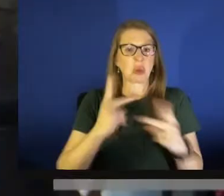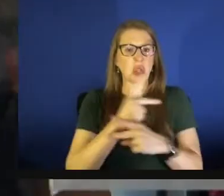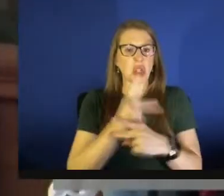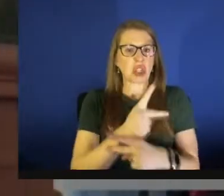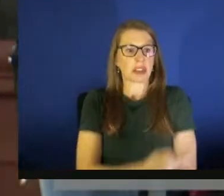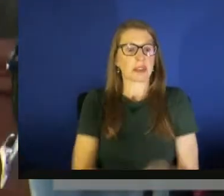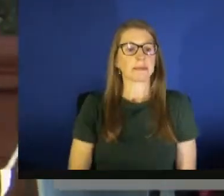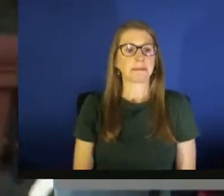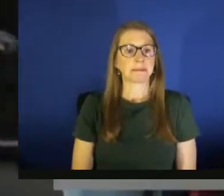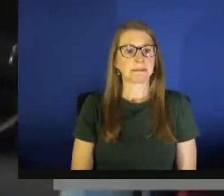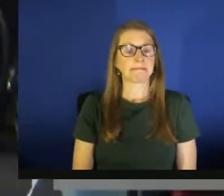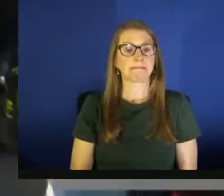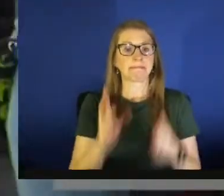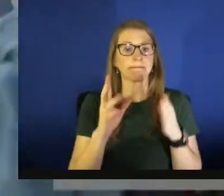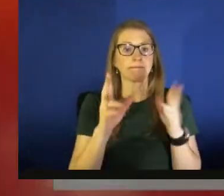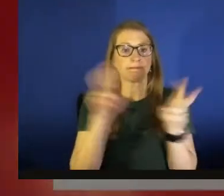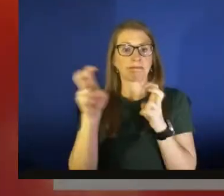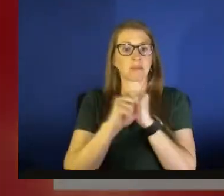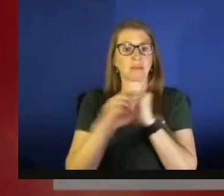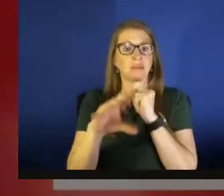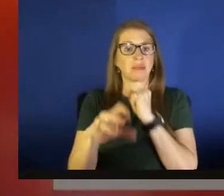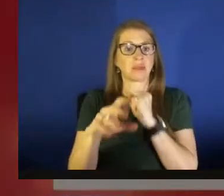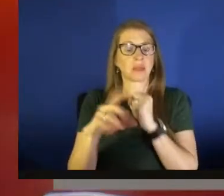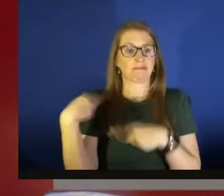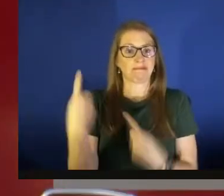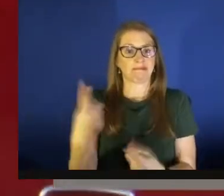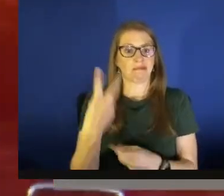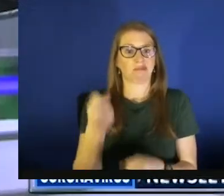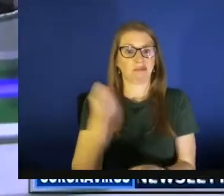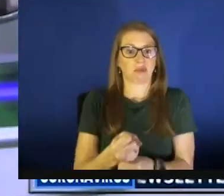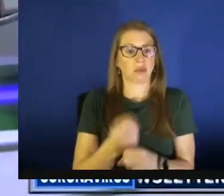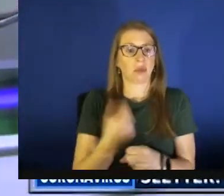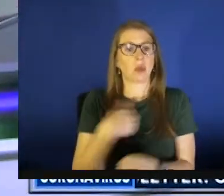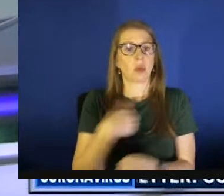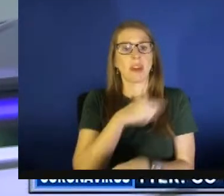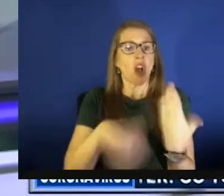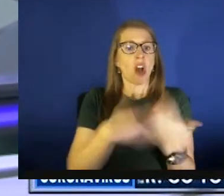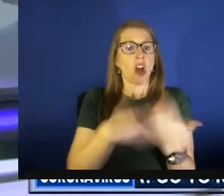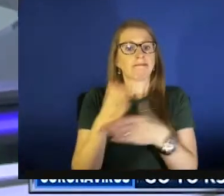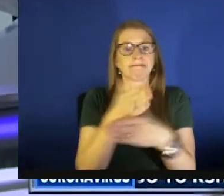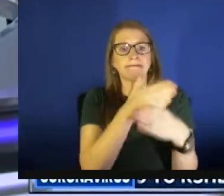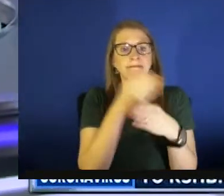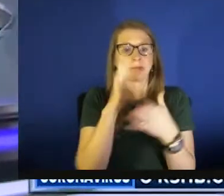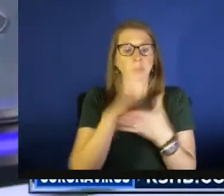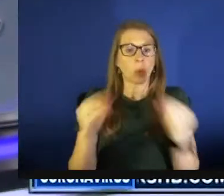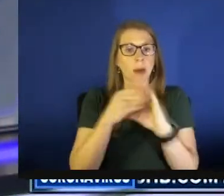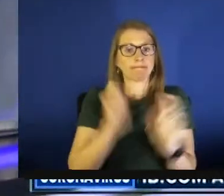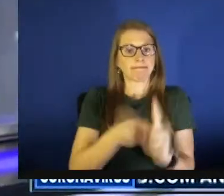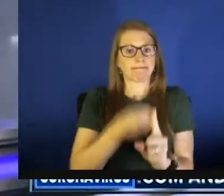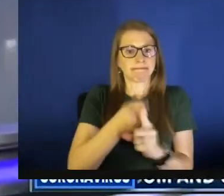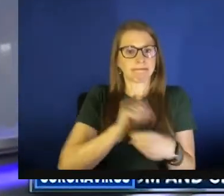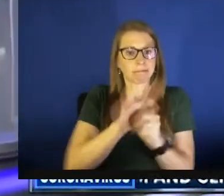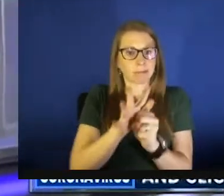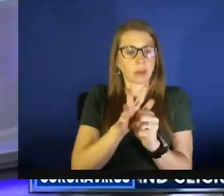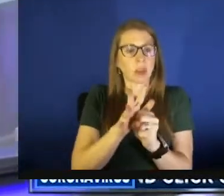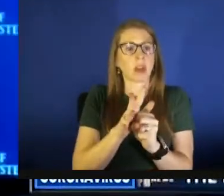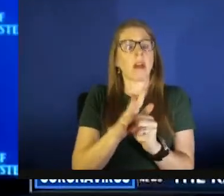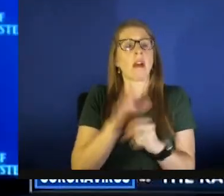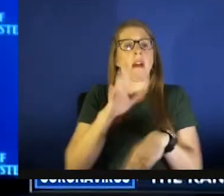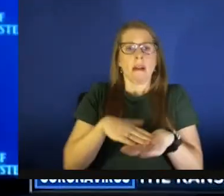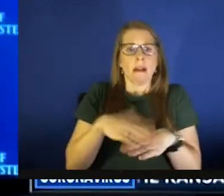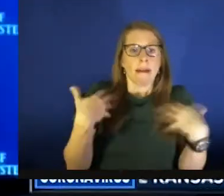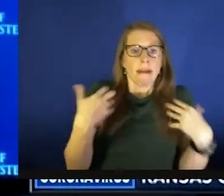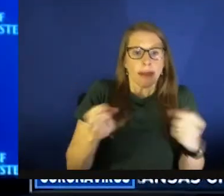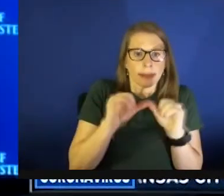It's led the news for the better part of the last 2 years. We have all shared the stories of the impact COVID has had on the health system,